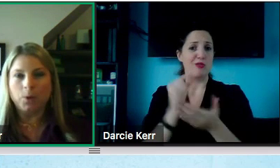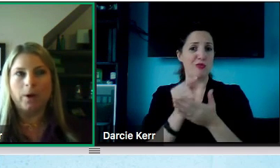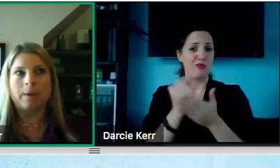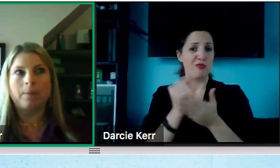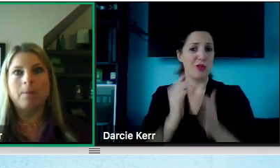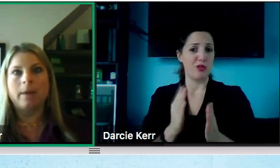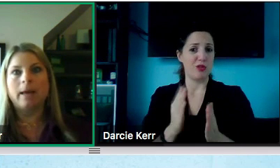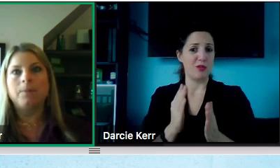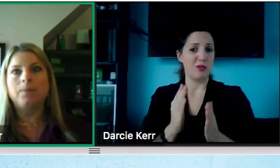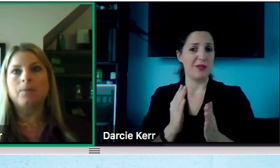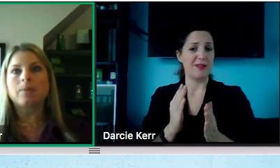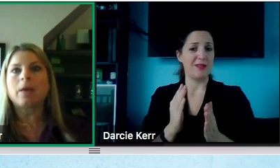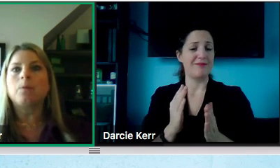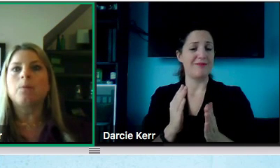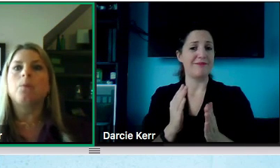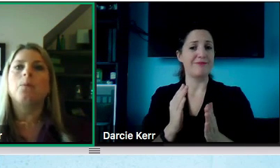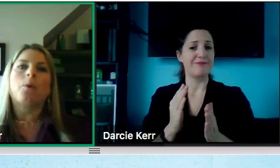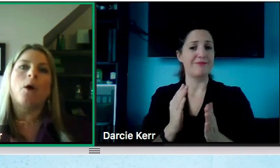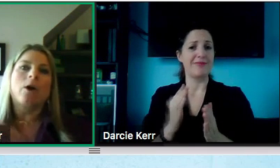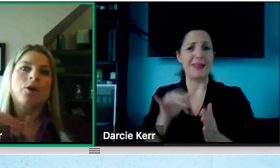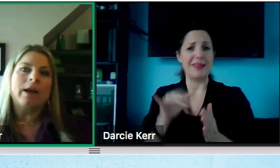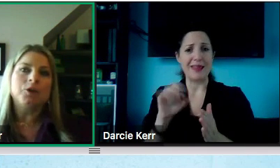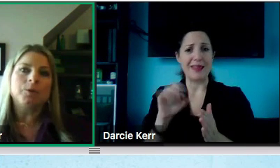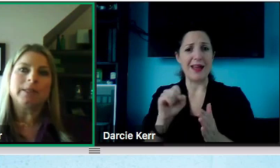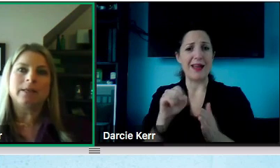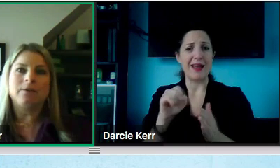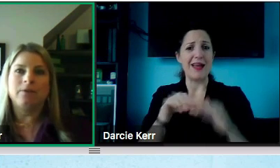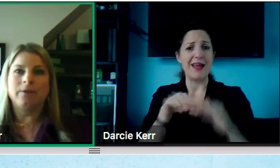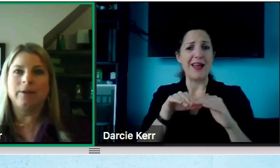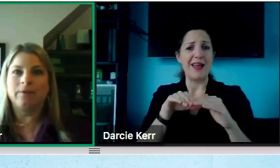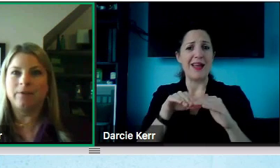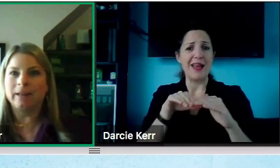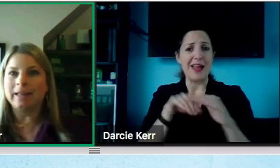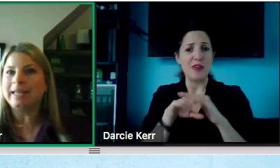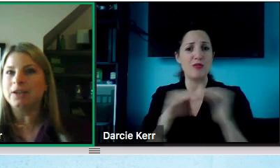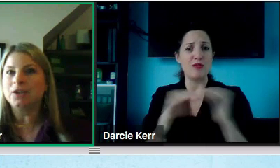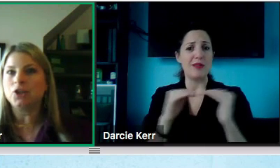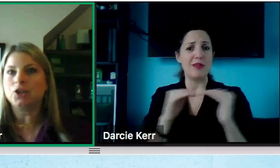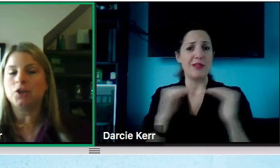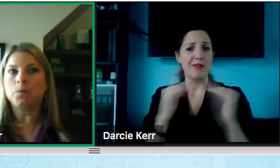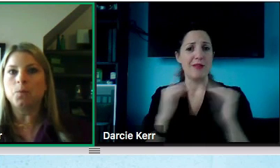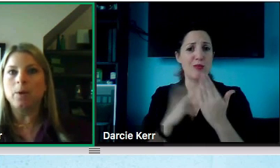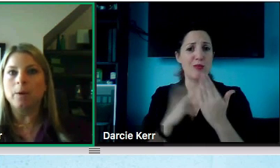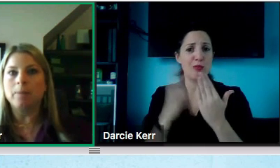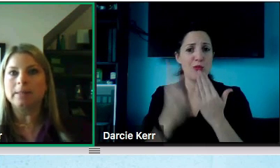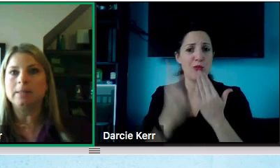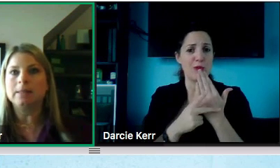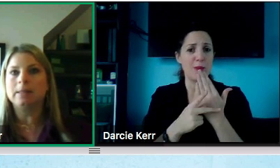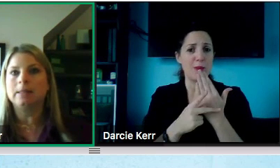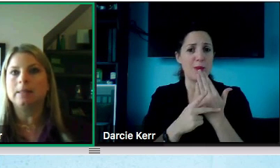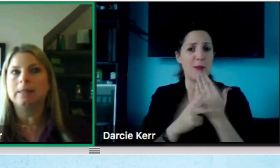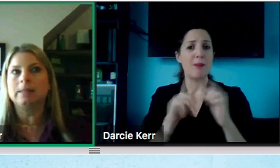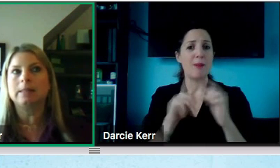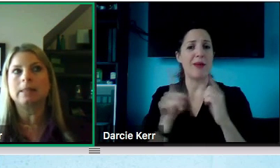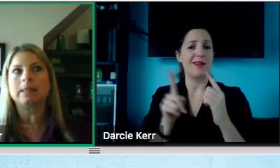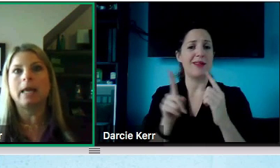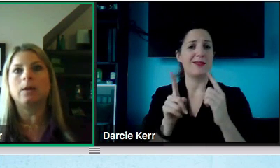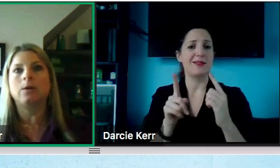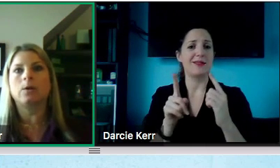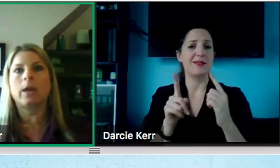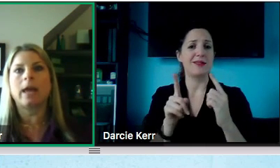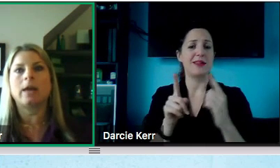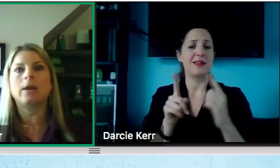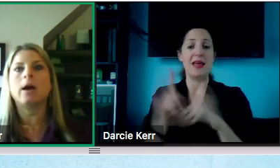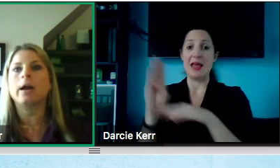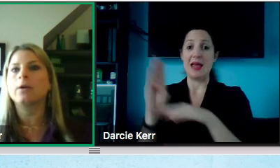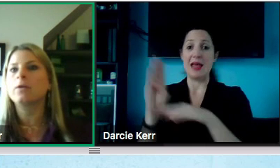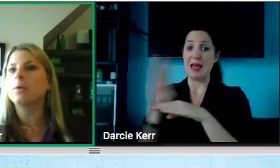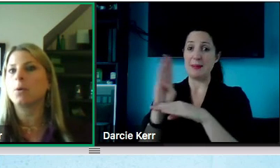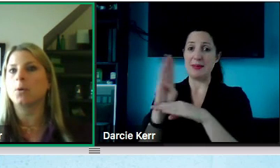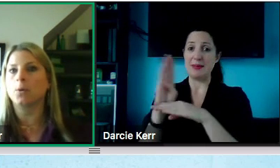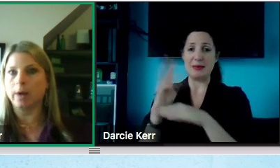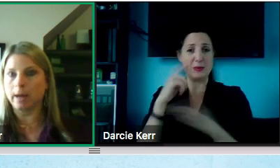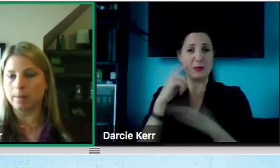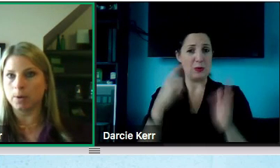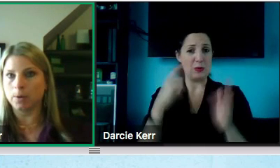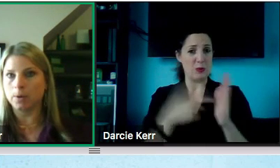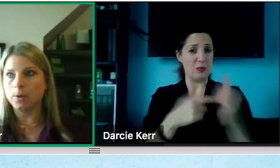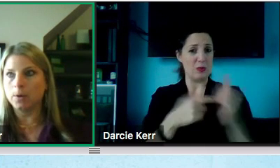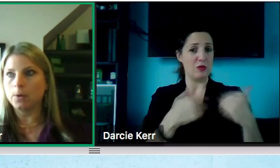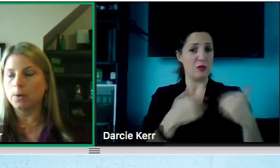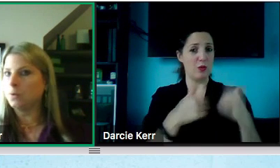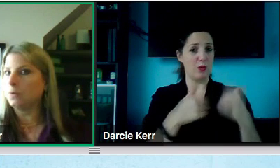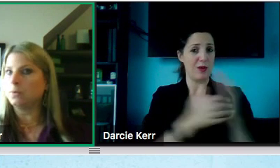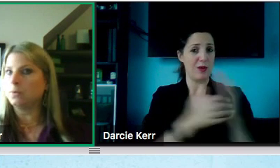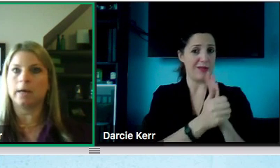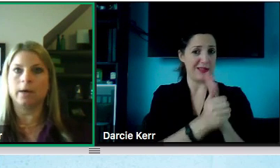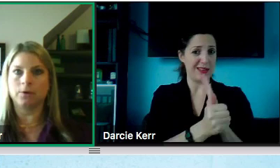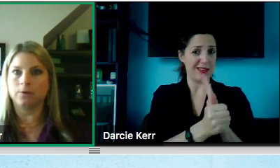entry-level program, but our graduates can feel a niche where businesses can hire the